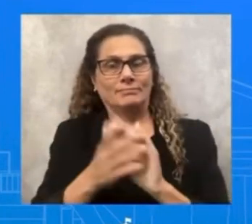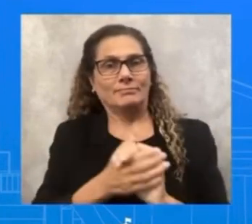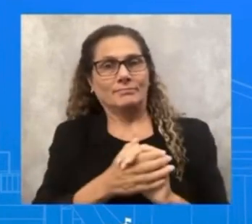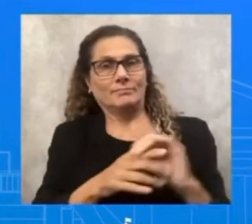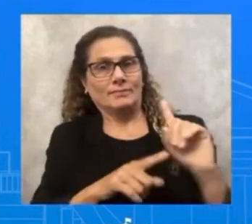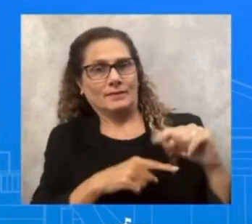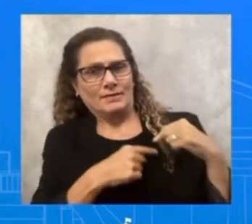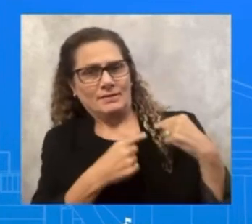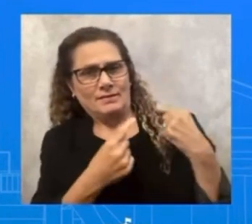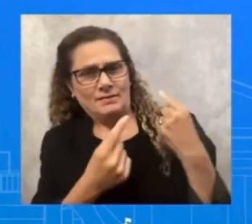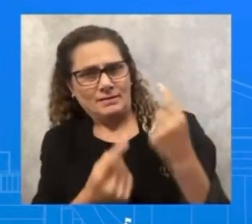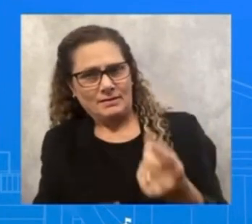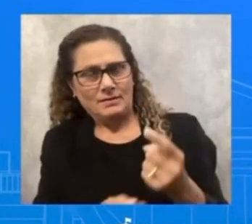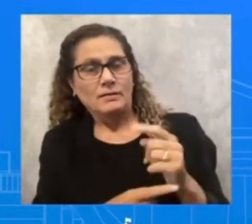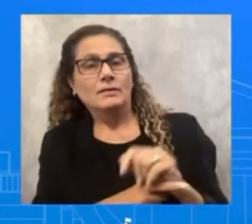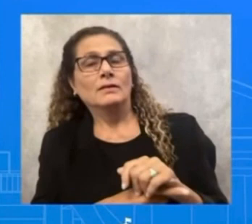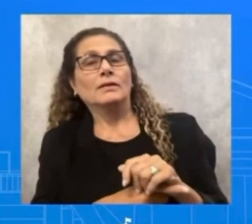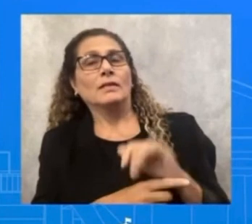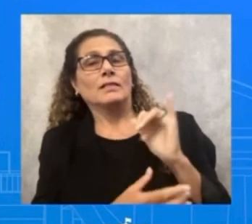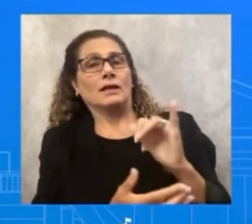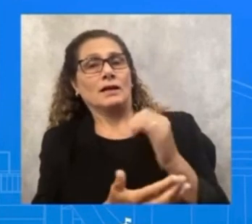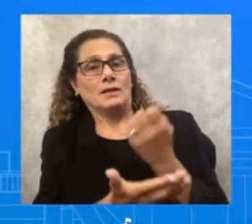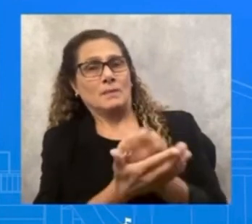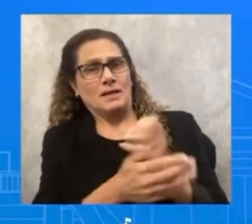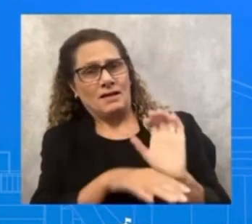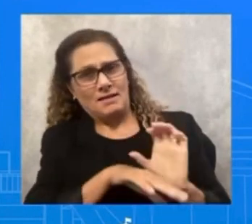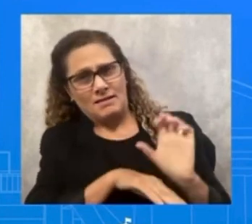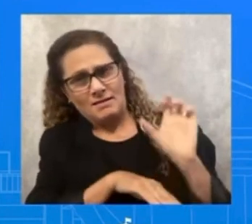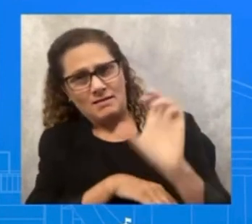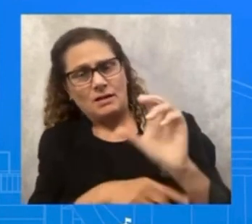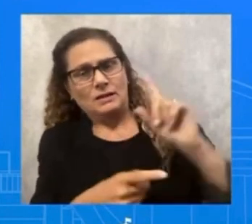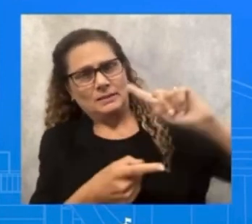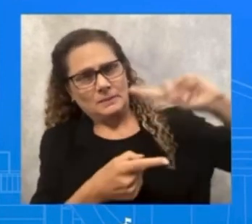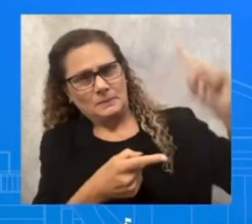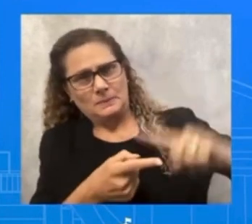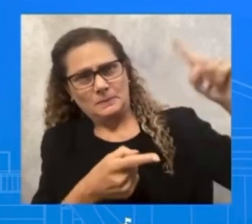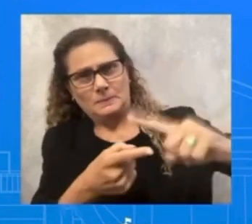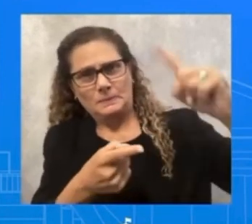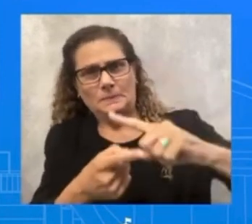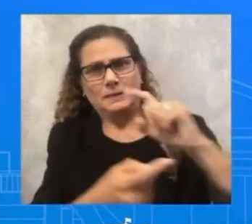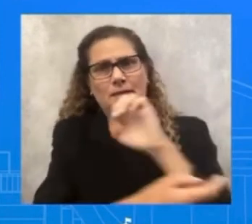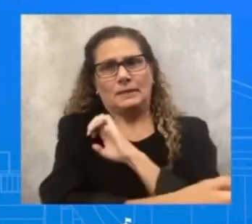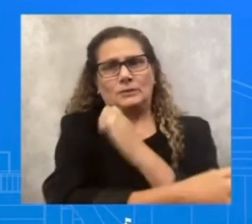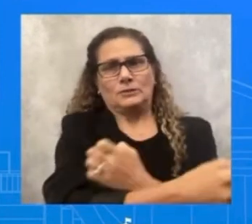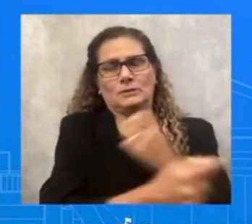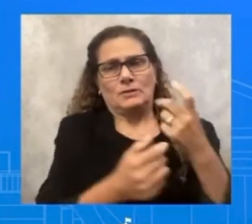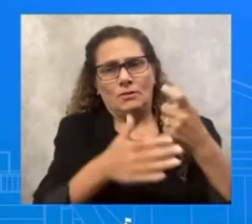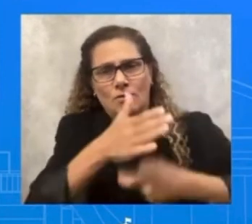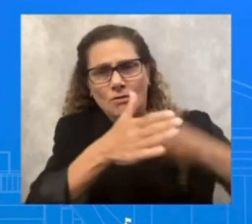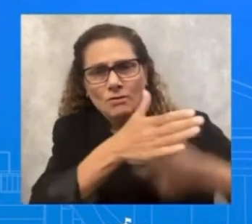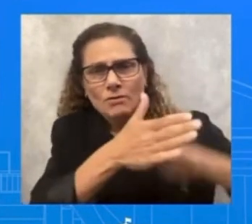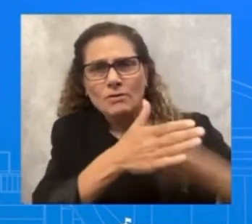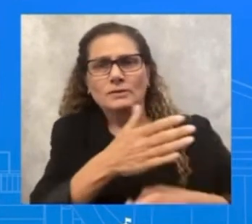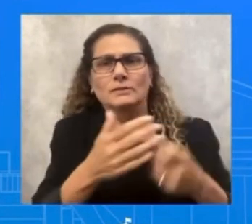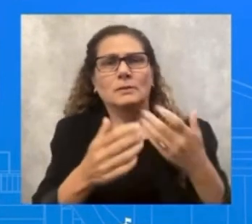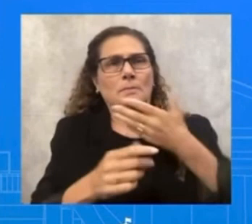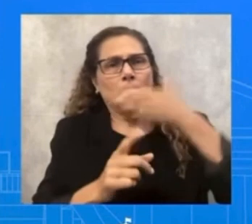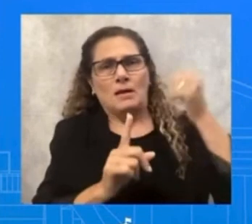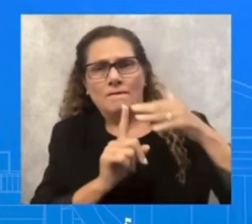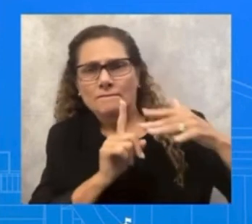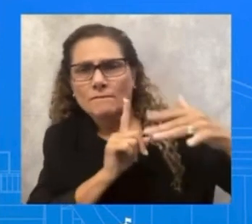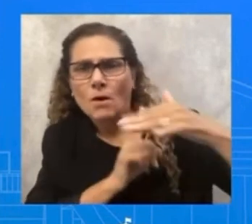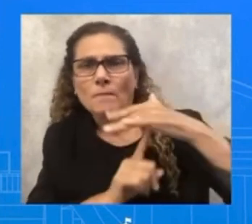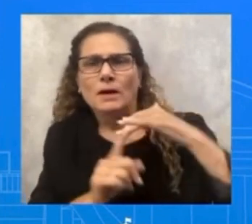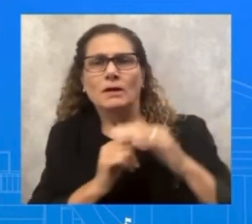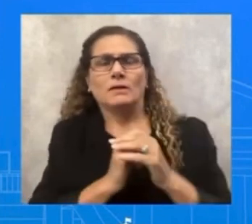in America, lowering energy costs, advancing environmental justice, and rebuilding our economy from the middle out and